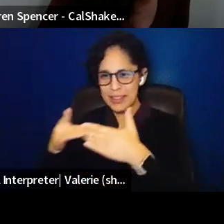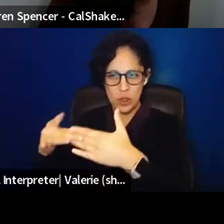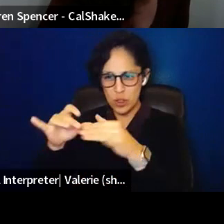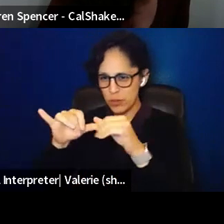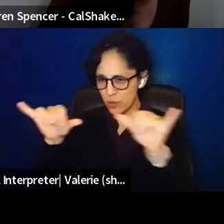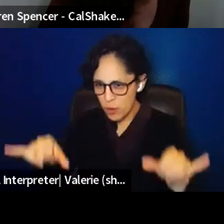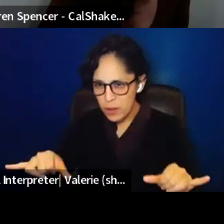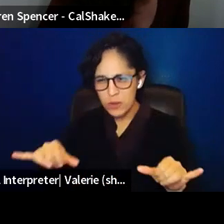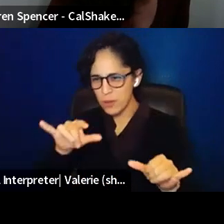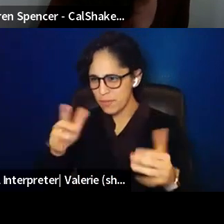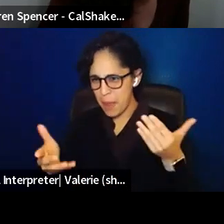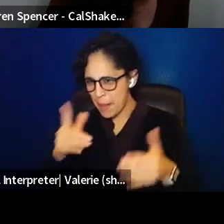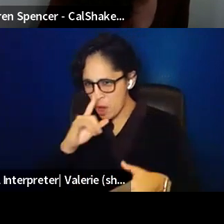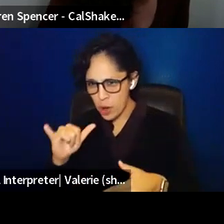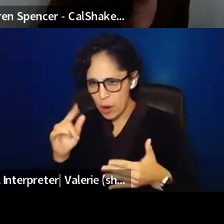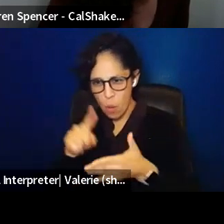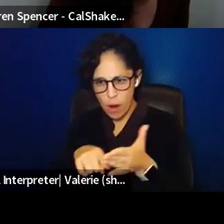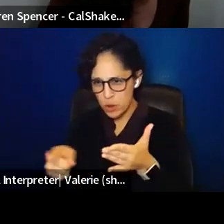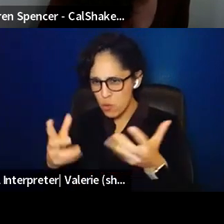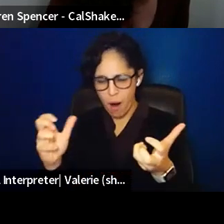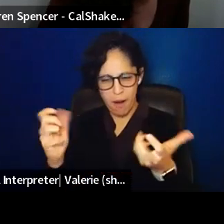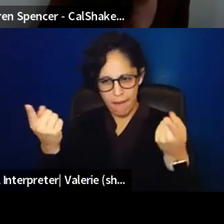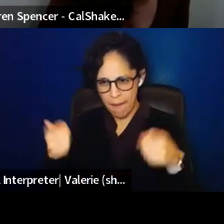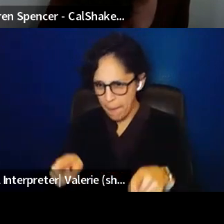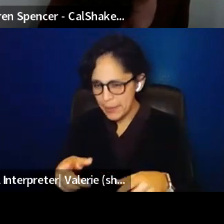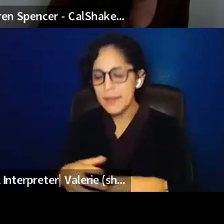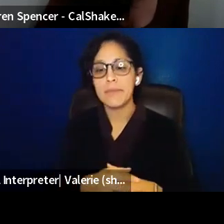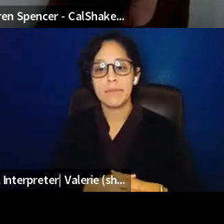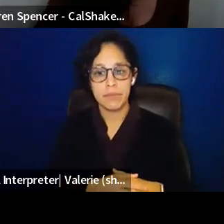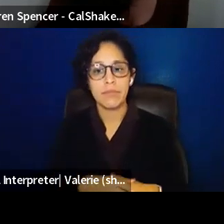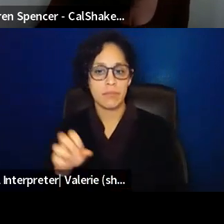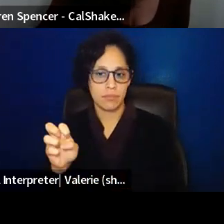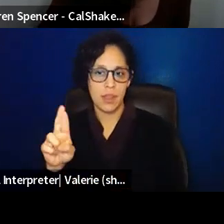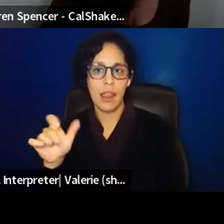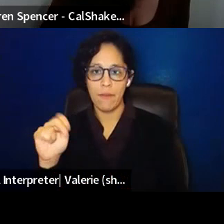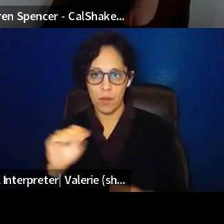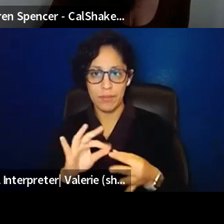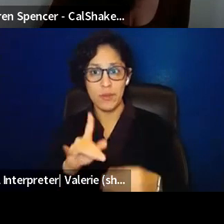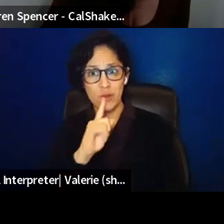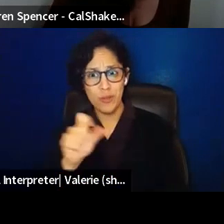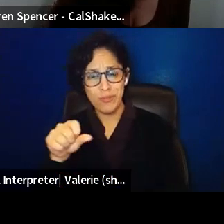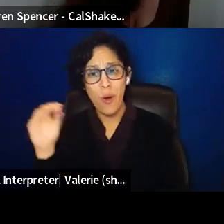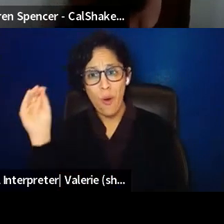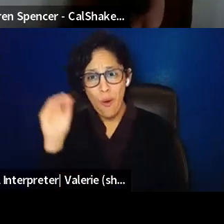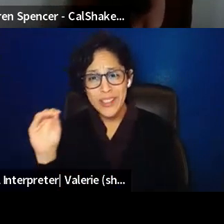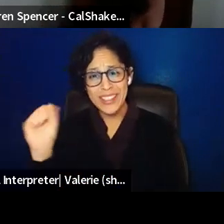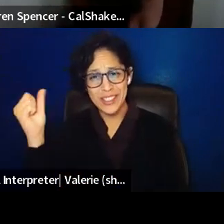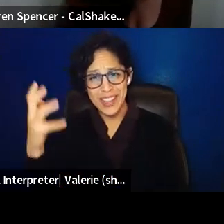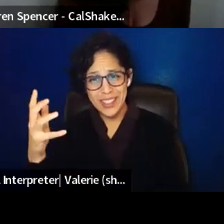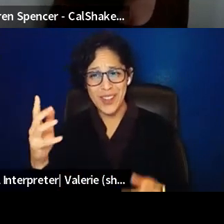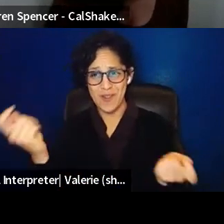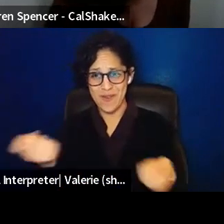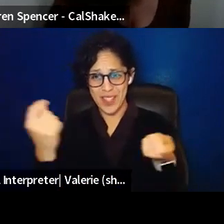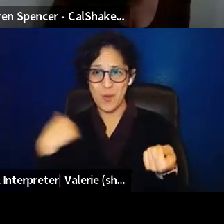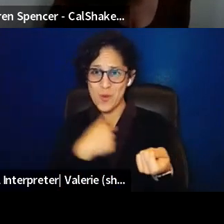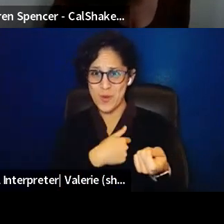Oregon Shake. Of course. So yeah, Oregon Shakespeare Festival, you know, we're one of the big ones out there.